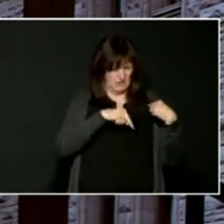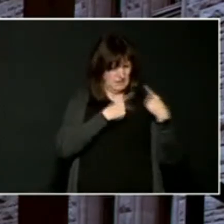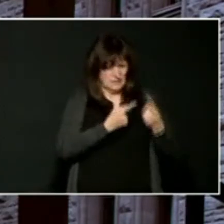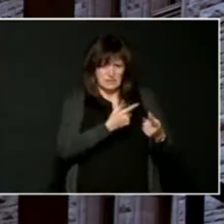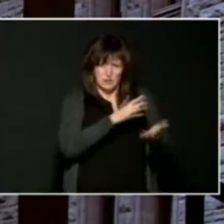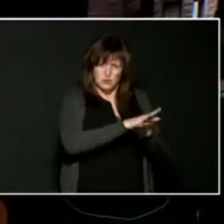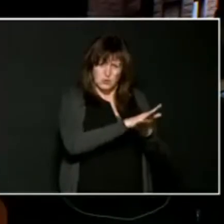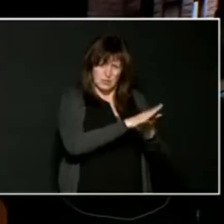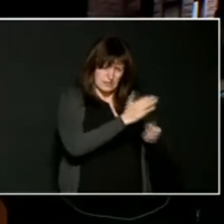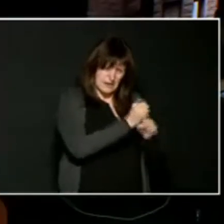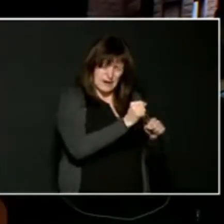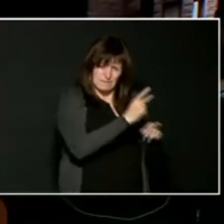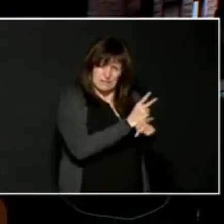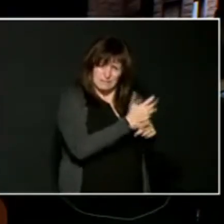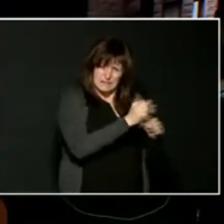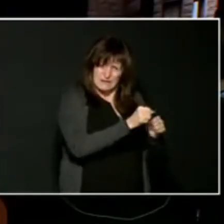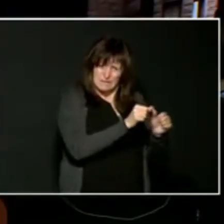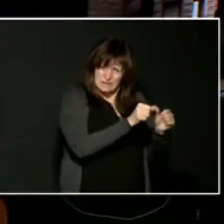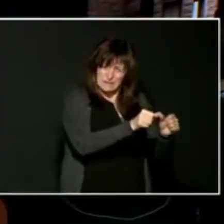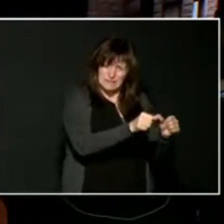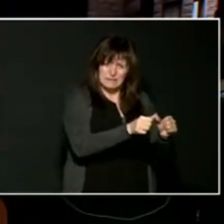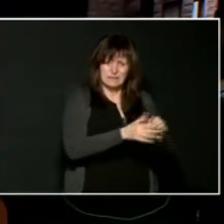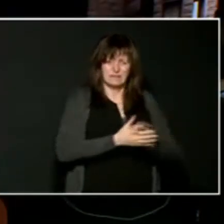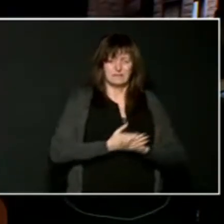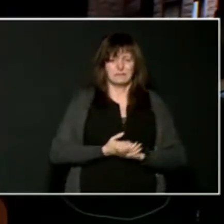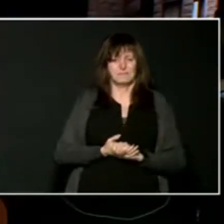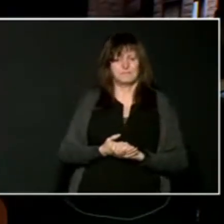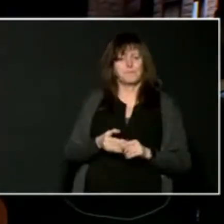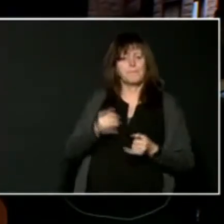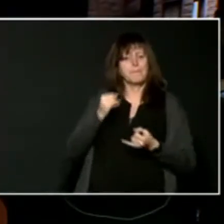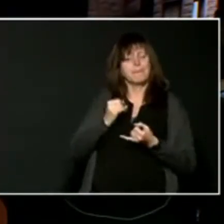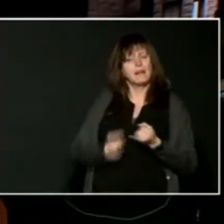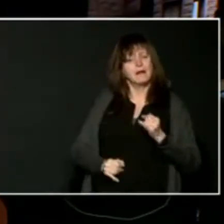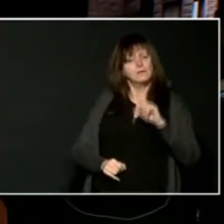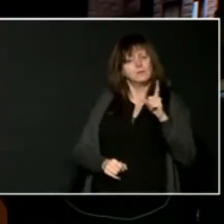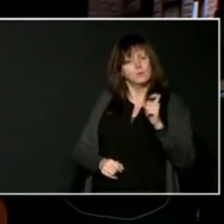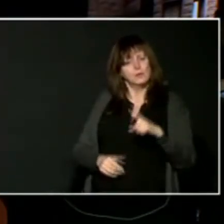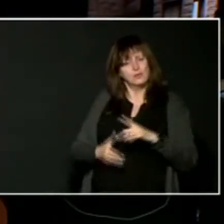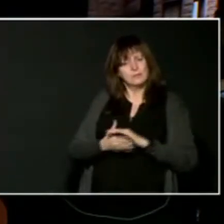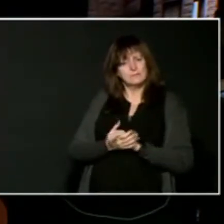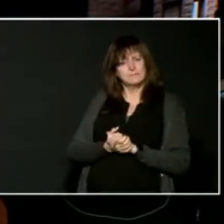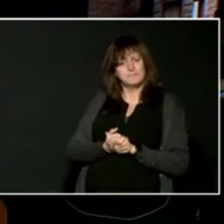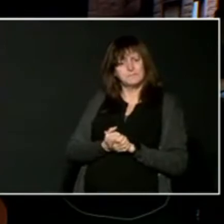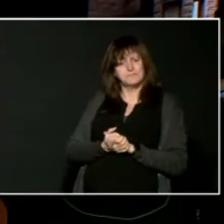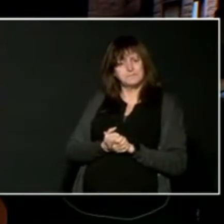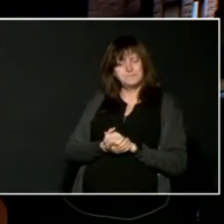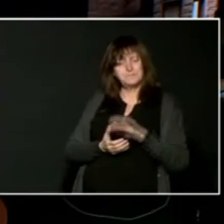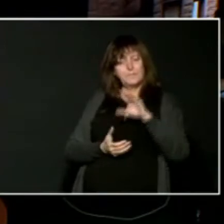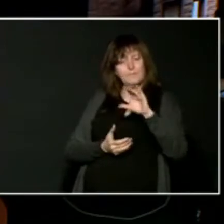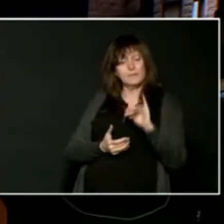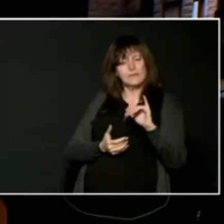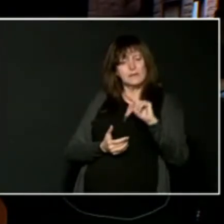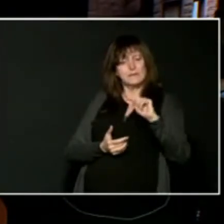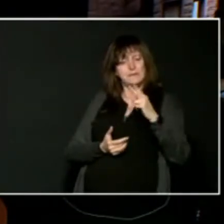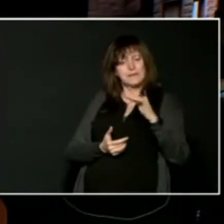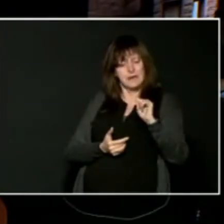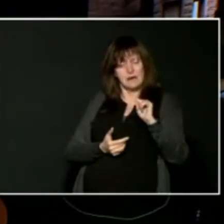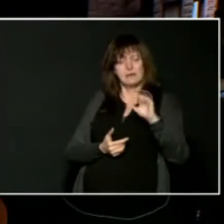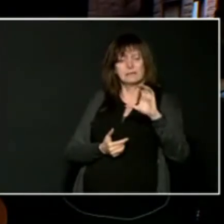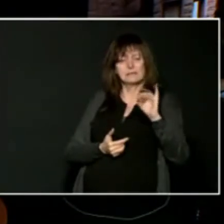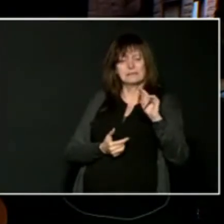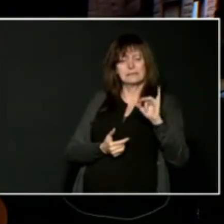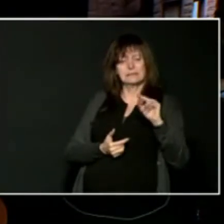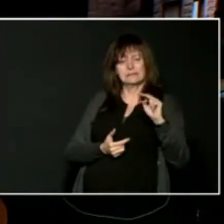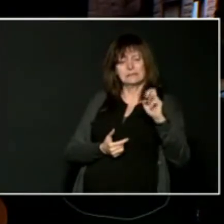Last question. Your final question comes from Cynthia Mulligan with City News. Please go ahead.